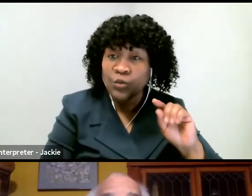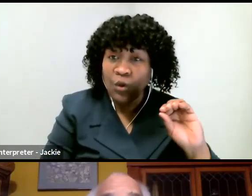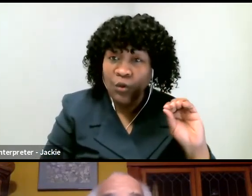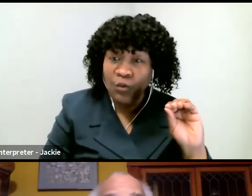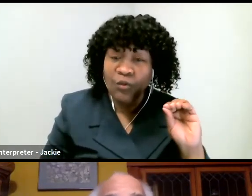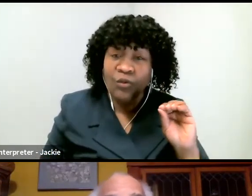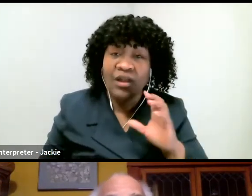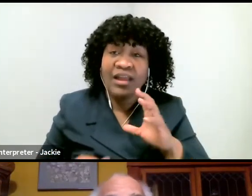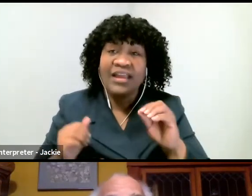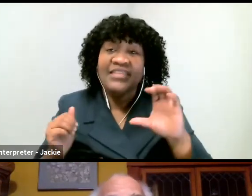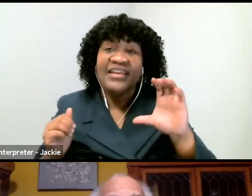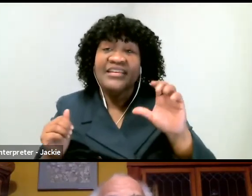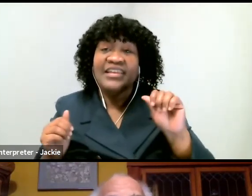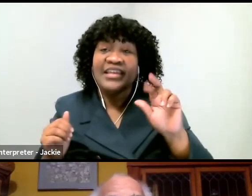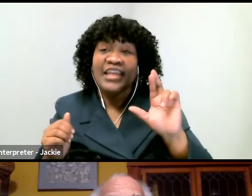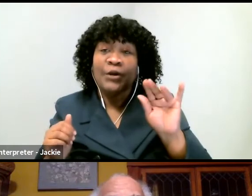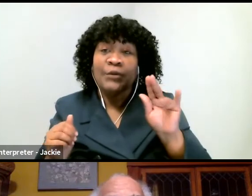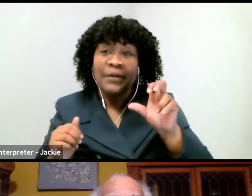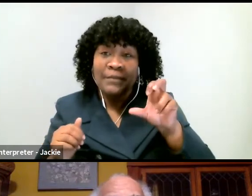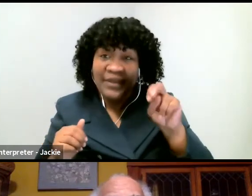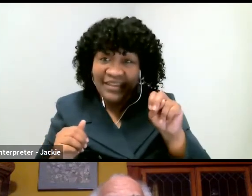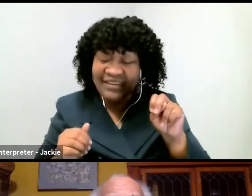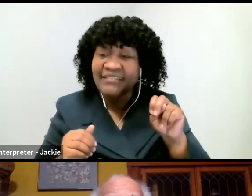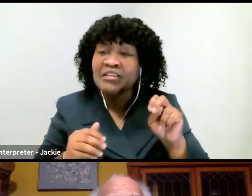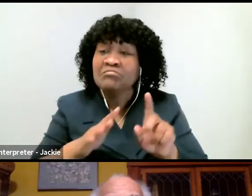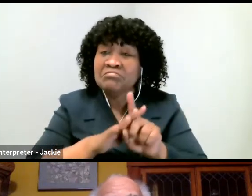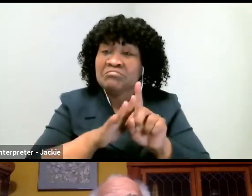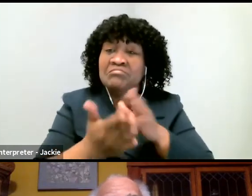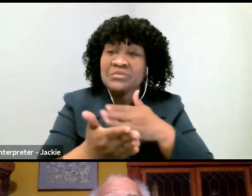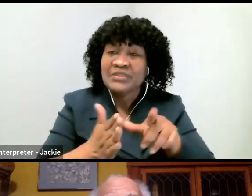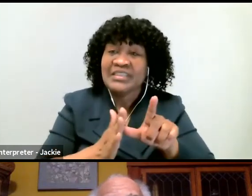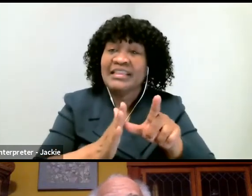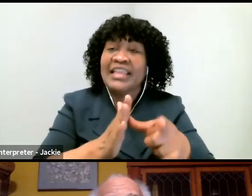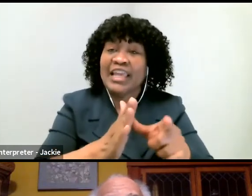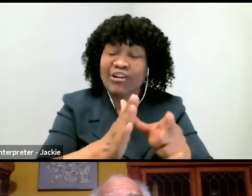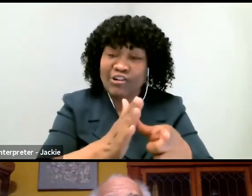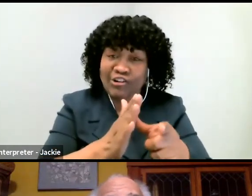The Caribbean came into it later with